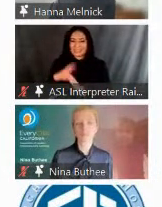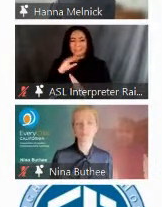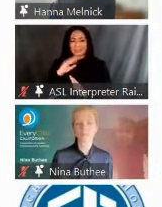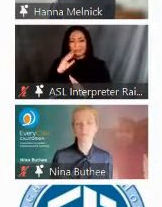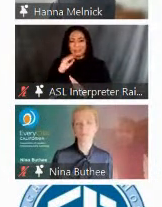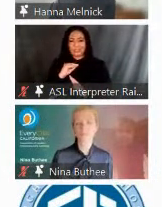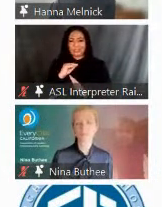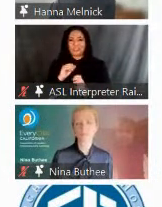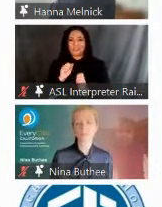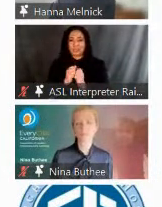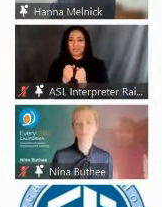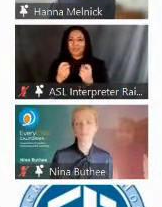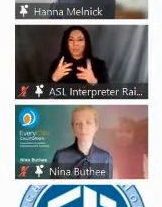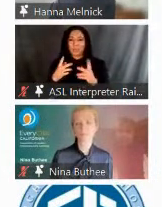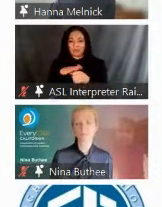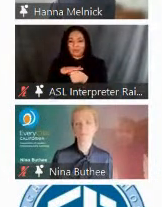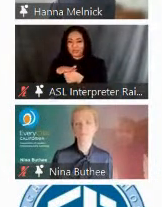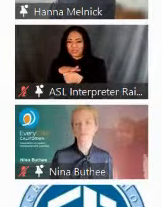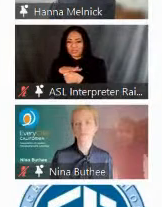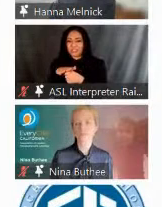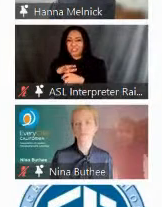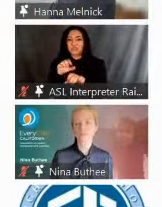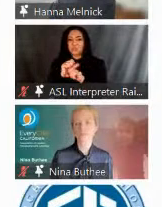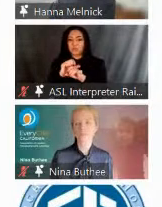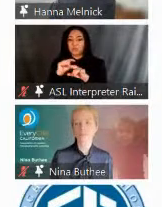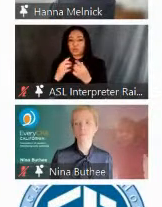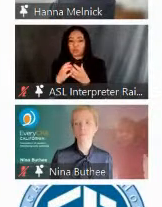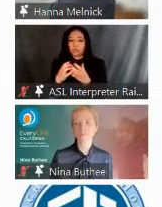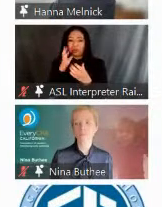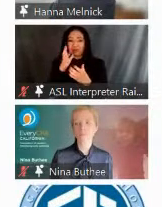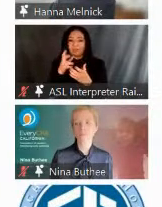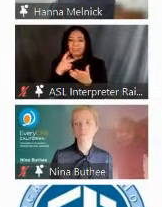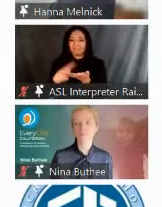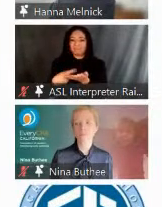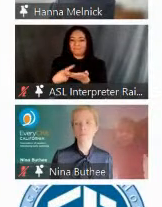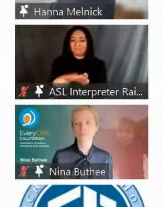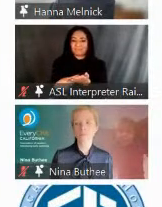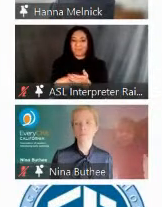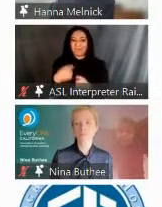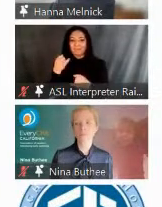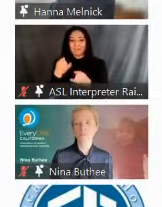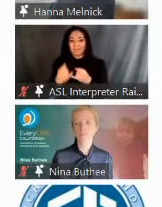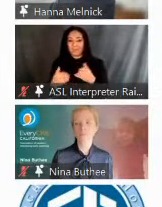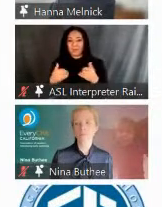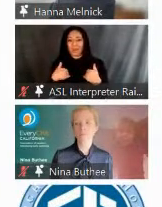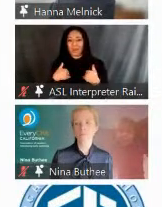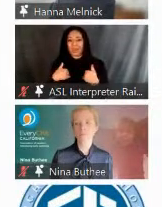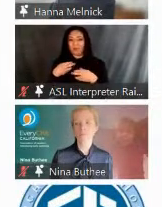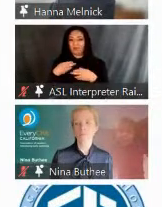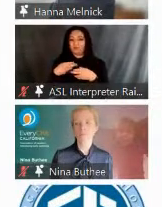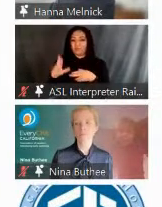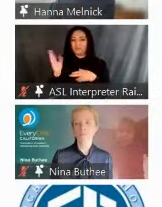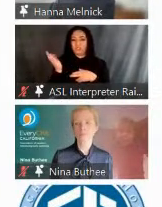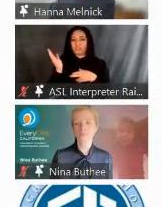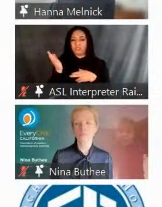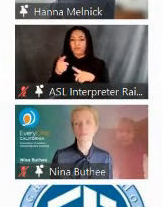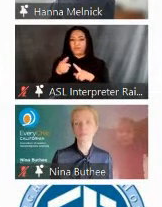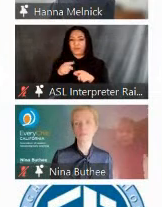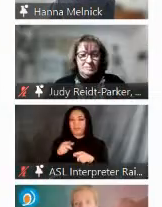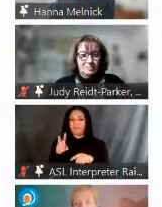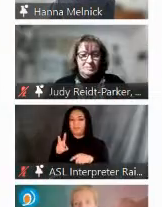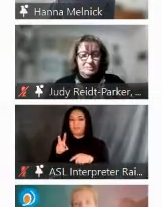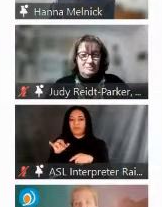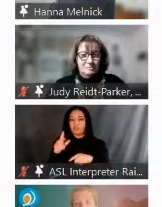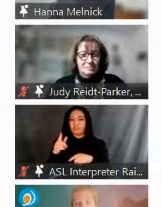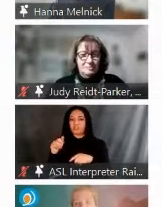exploring. Finally, we will also have a brief presentation from Virginia Early at the California Department of Education, who